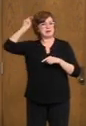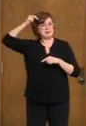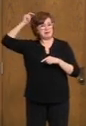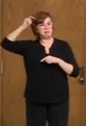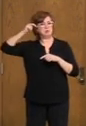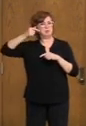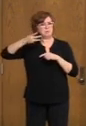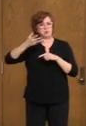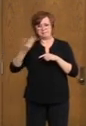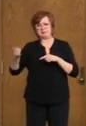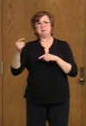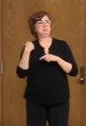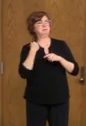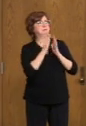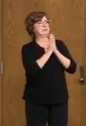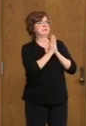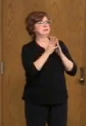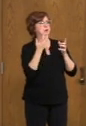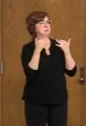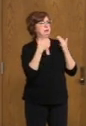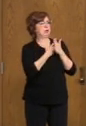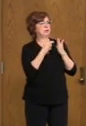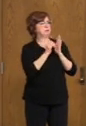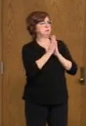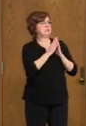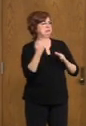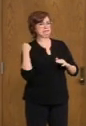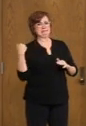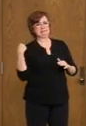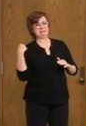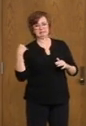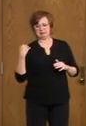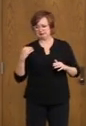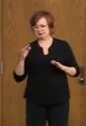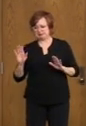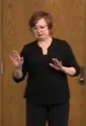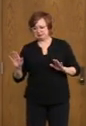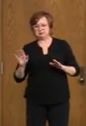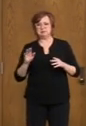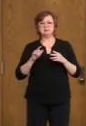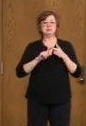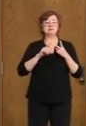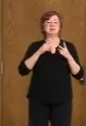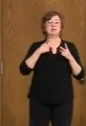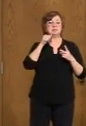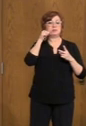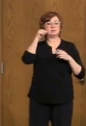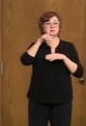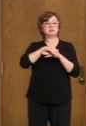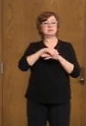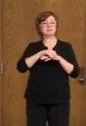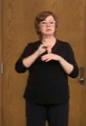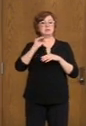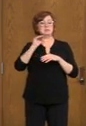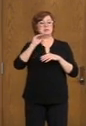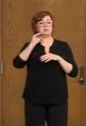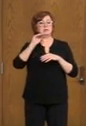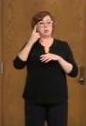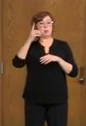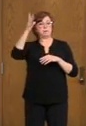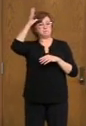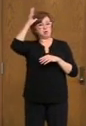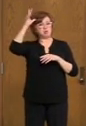quite passionately to the challenges that he sees, not only from a physical perspective with his child that isn't able to compete this year,